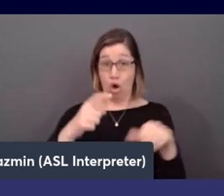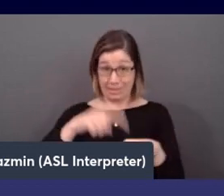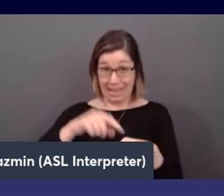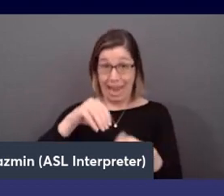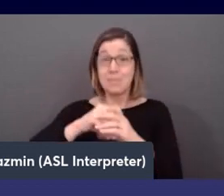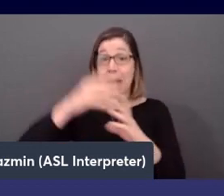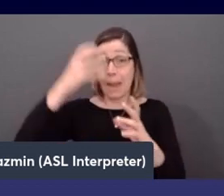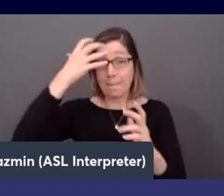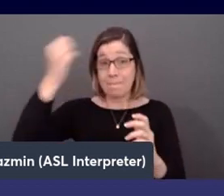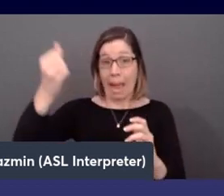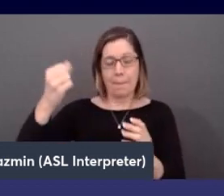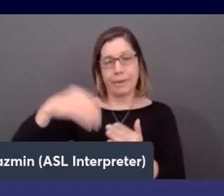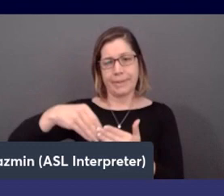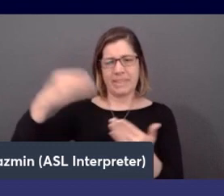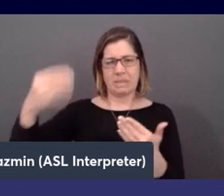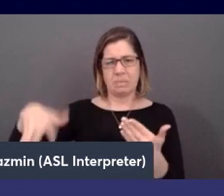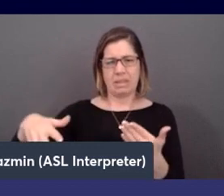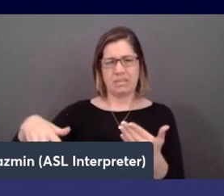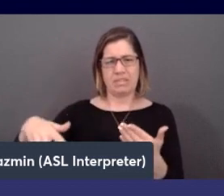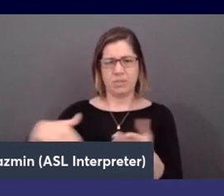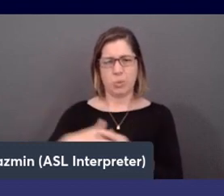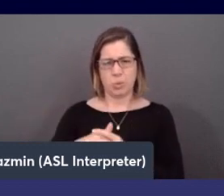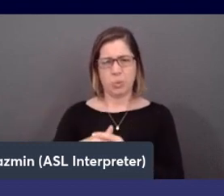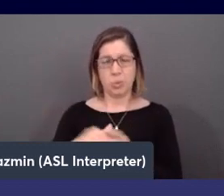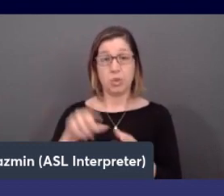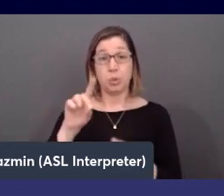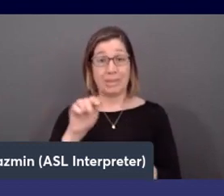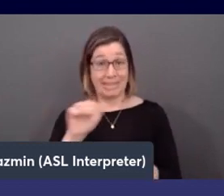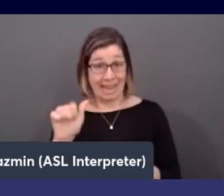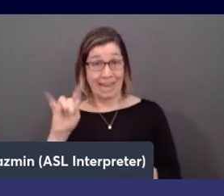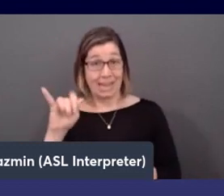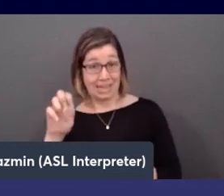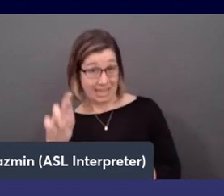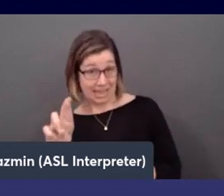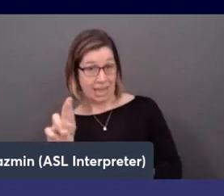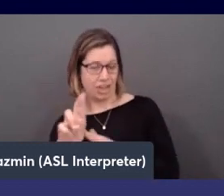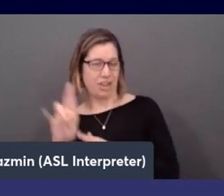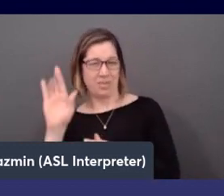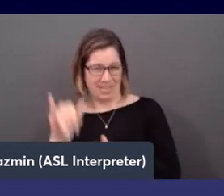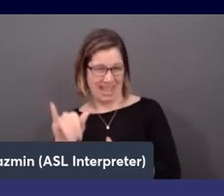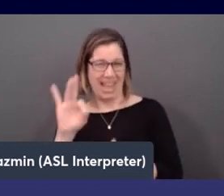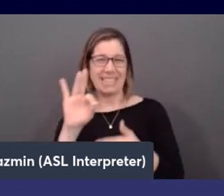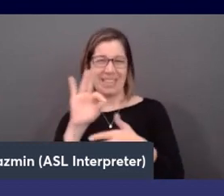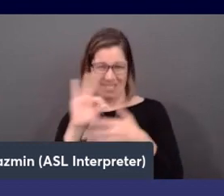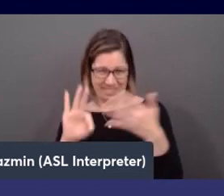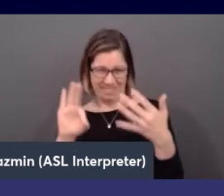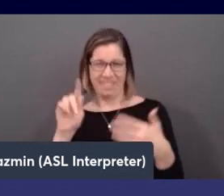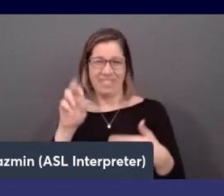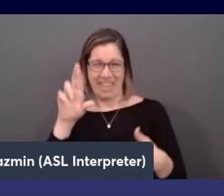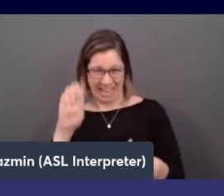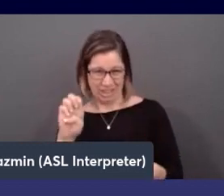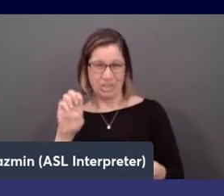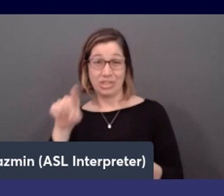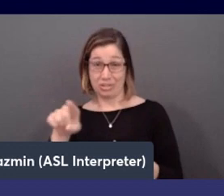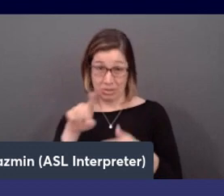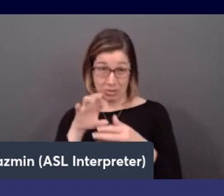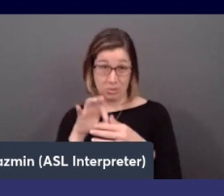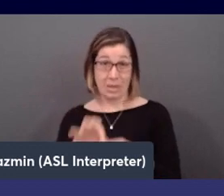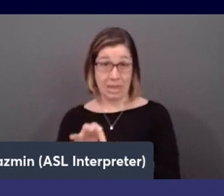it's expensive. So data tiering comes in as a feature on MemoryDB that allows you to